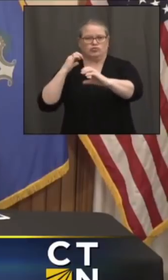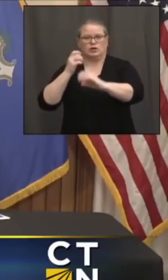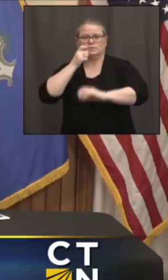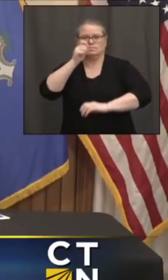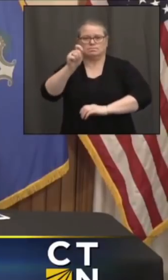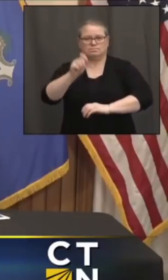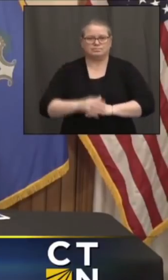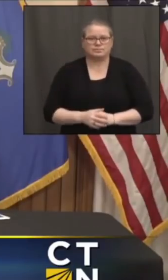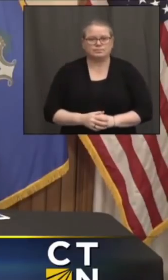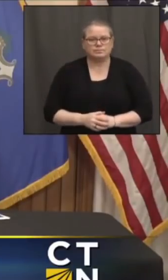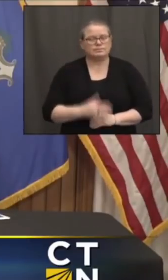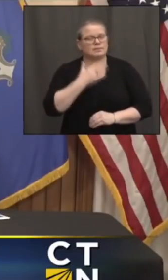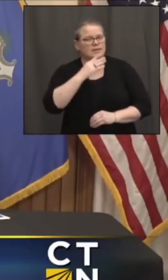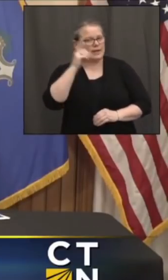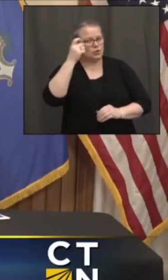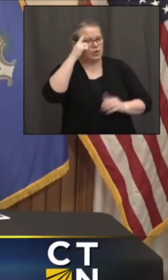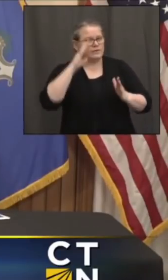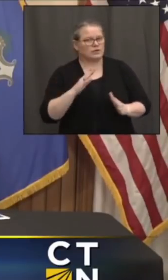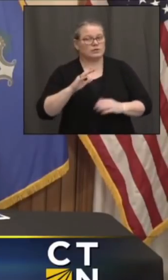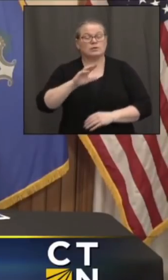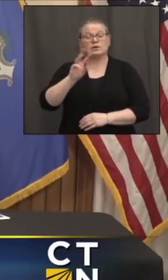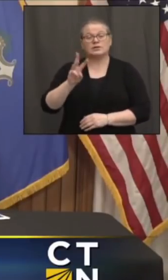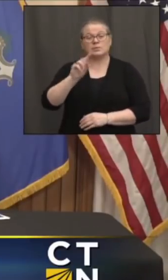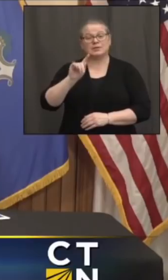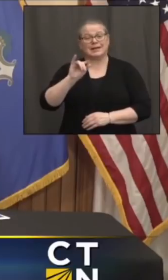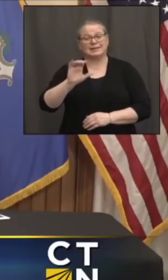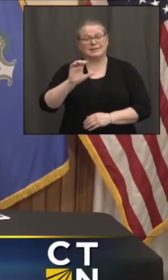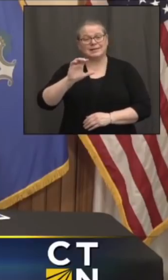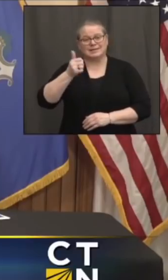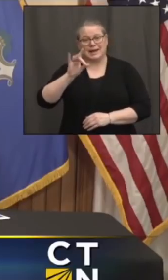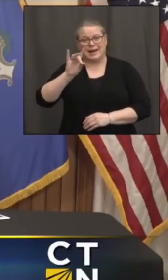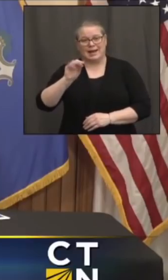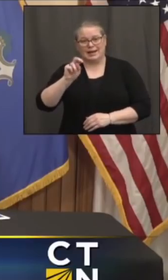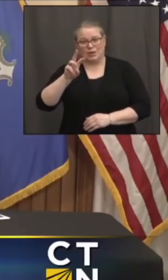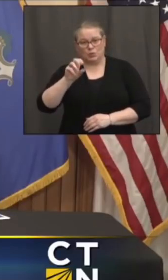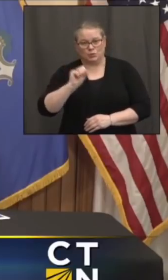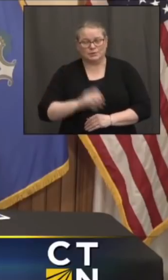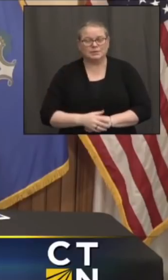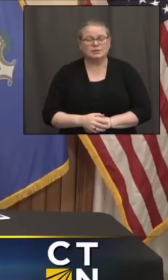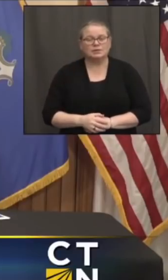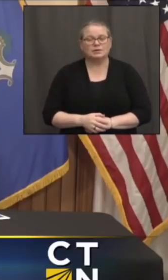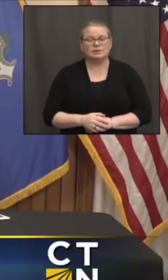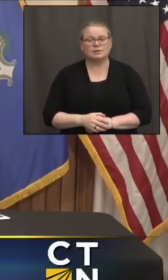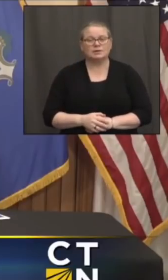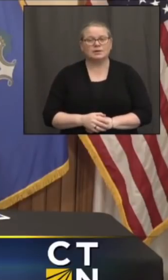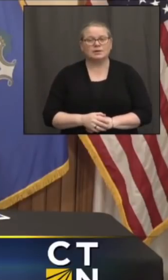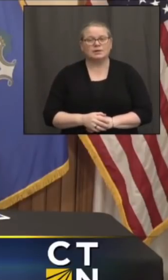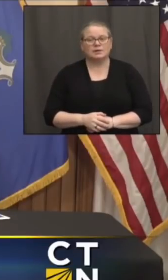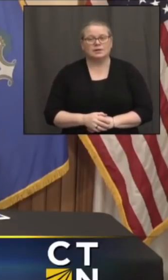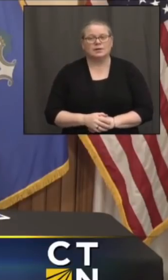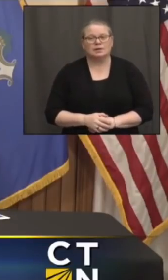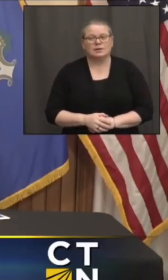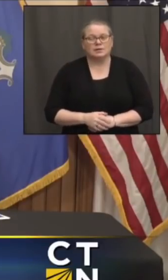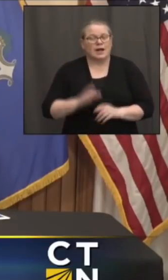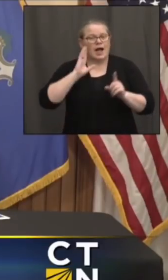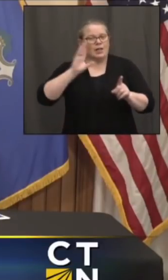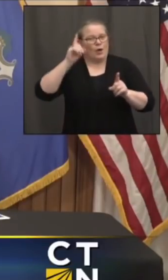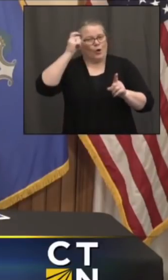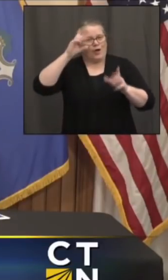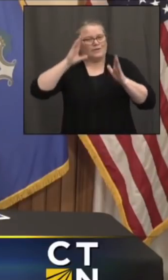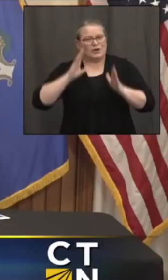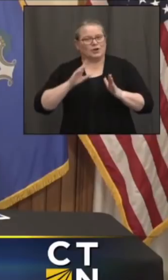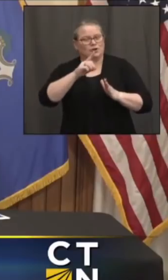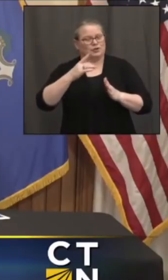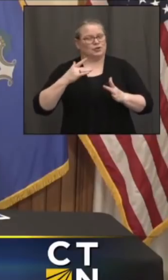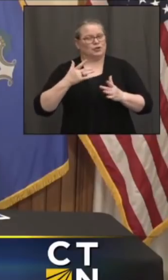WTIC 1080 News. Hi, Mr. Governor. You're used to taking criticism from conservatives. What do you make of